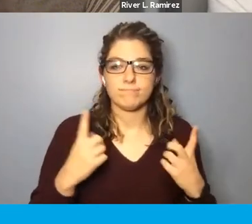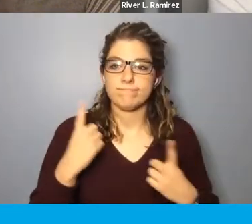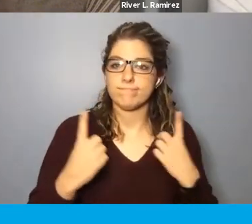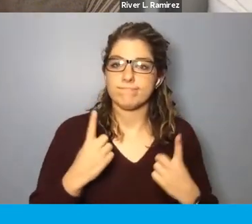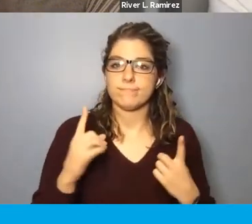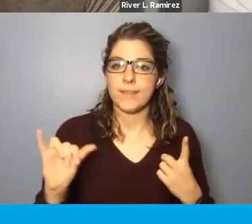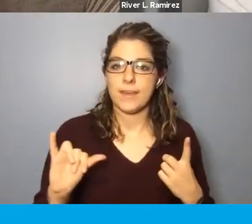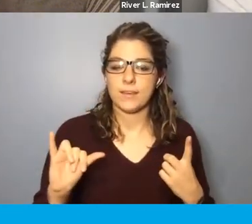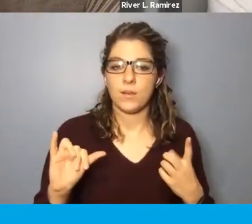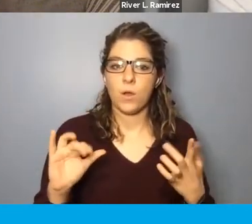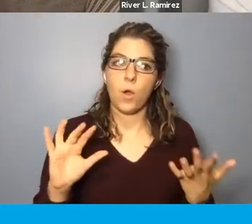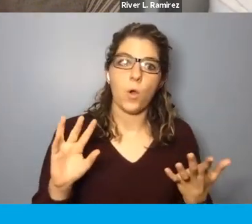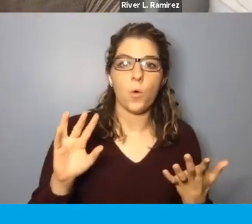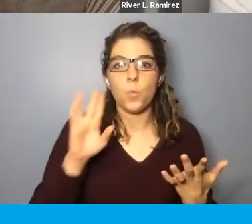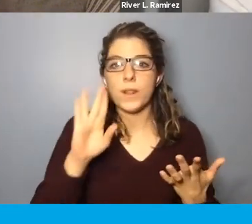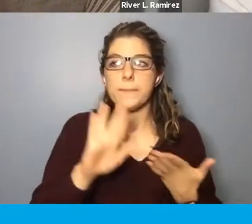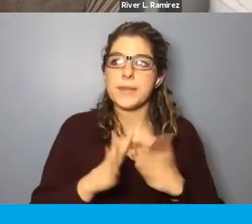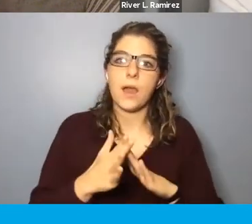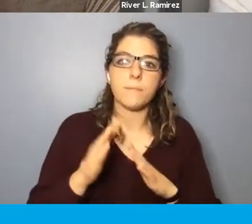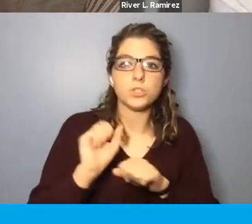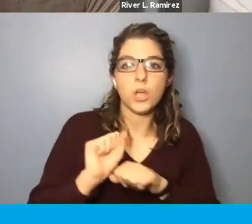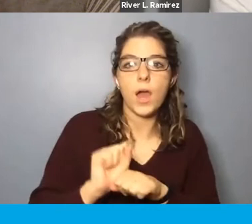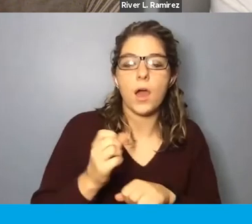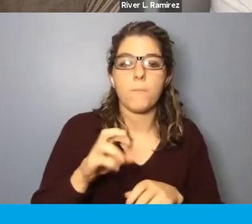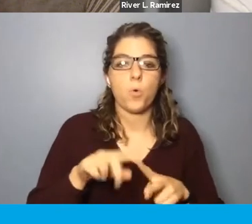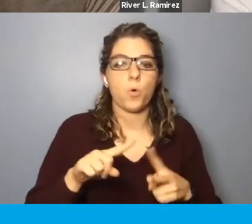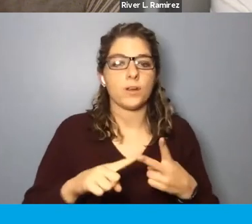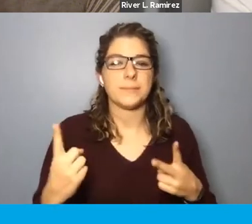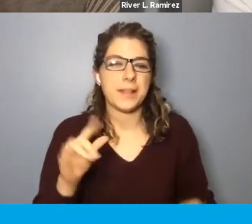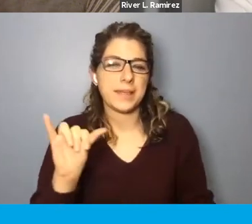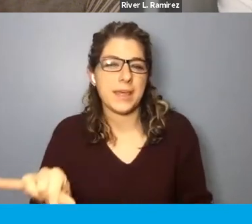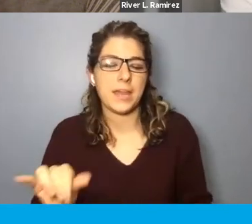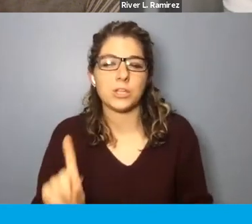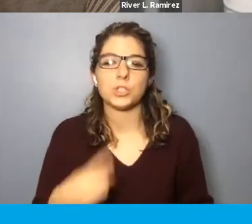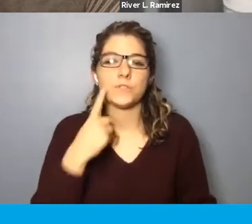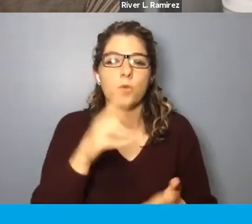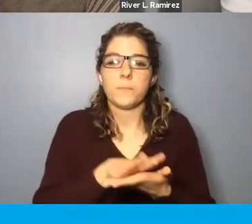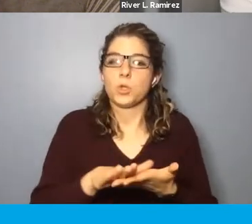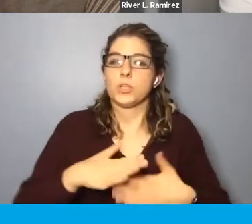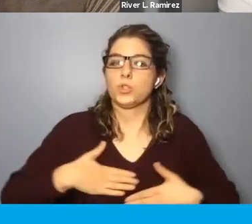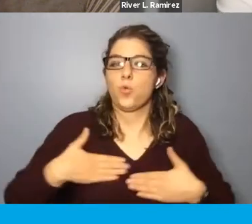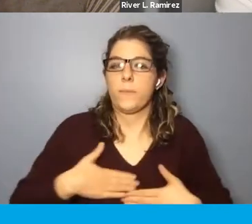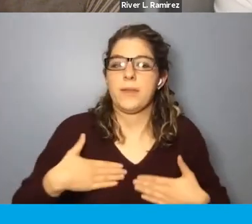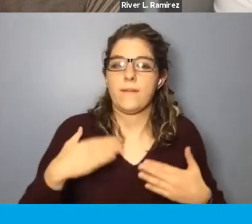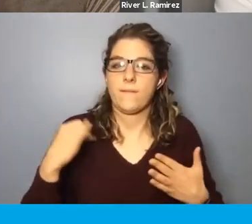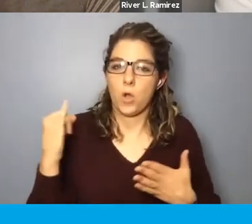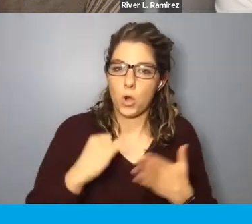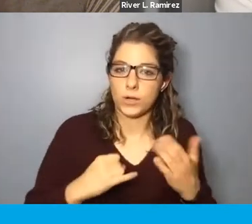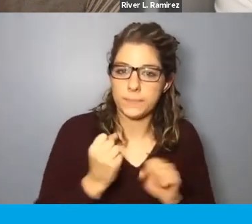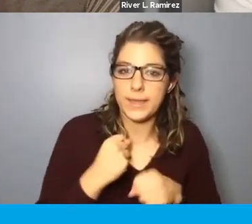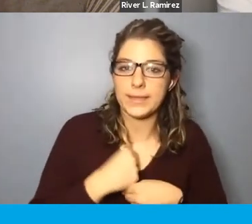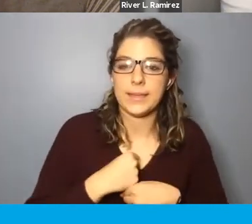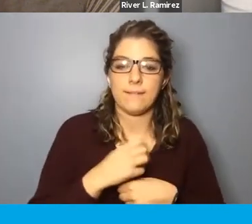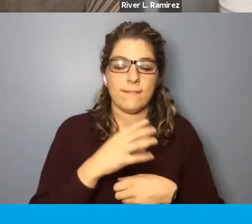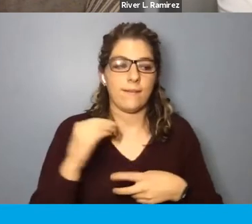like, oh, will this turn into a job or something like that? It was just for the pure enjoyment of like art making and just